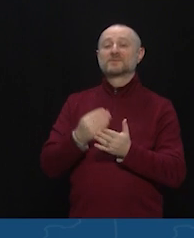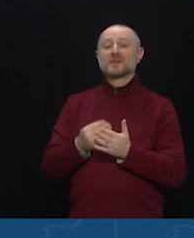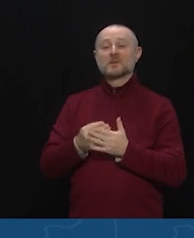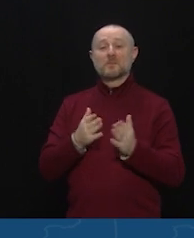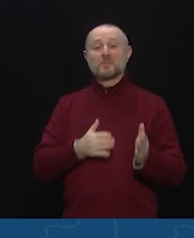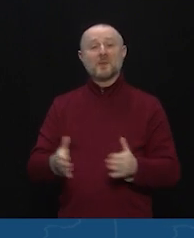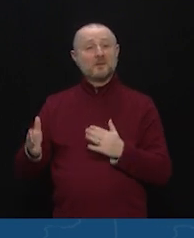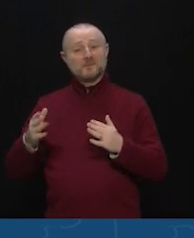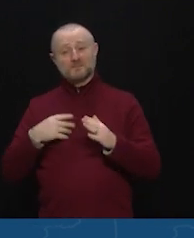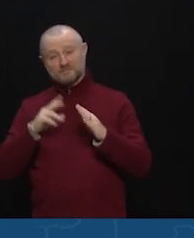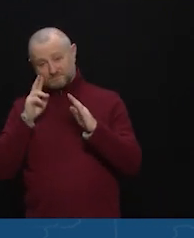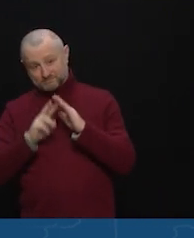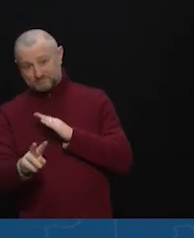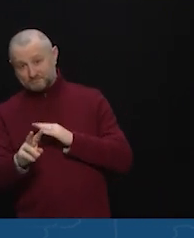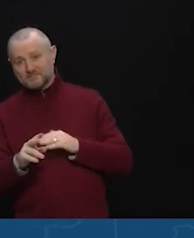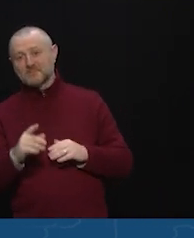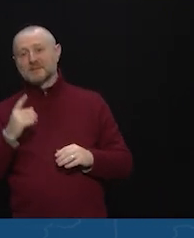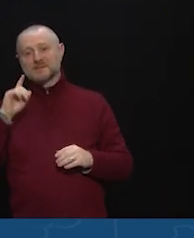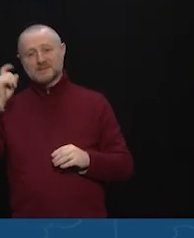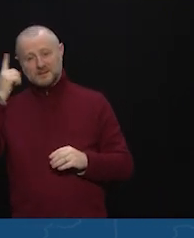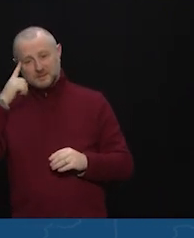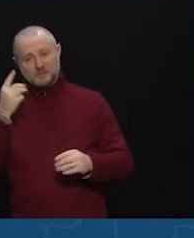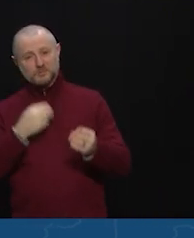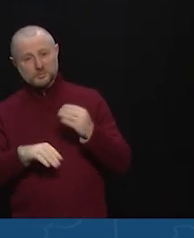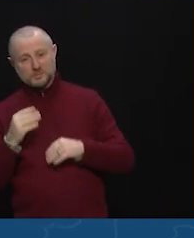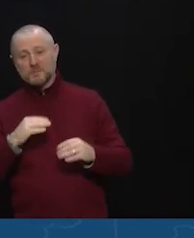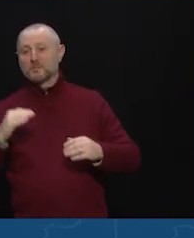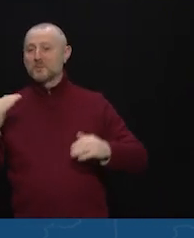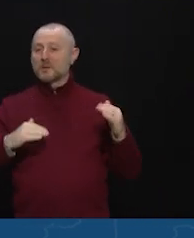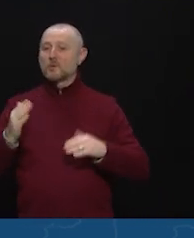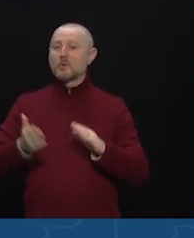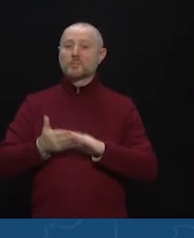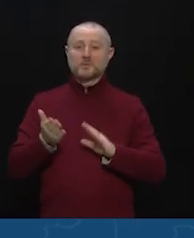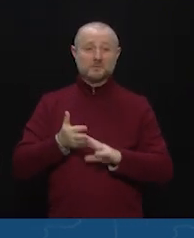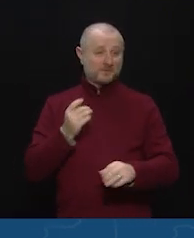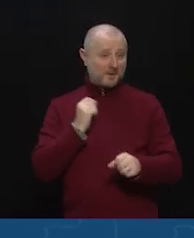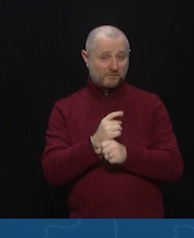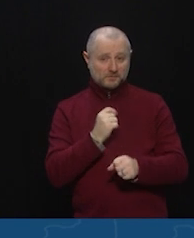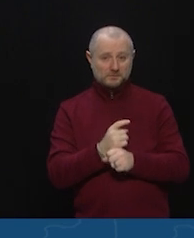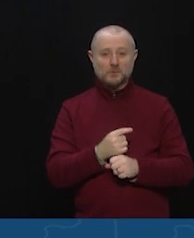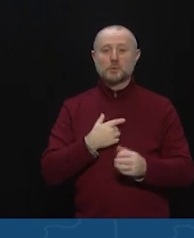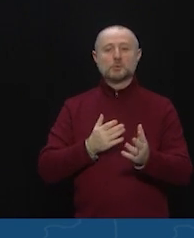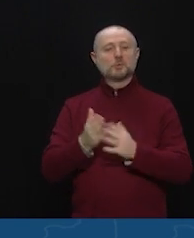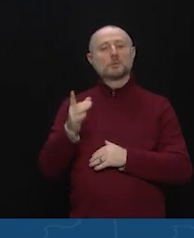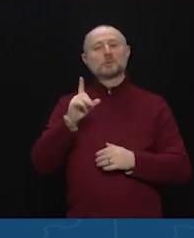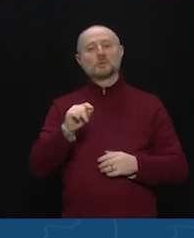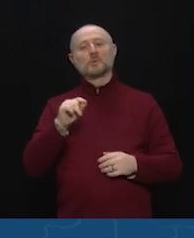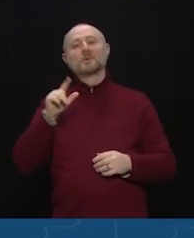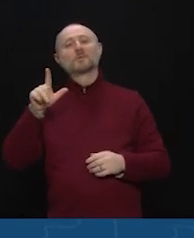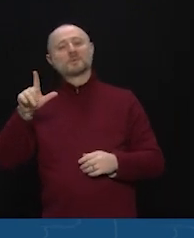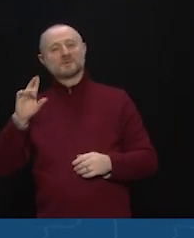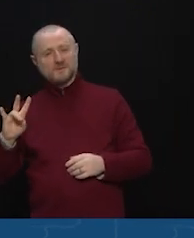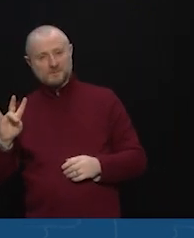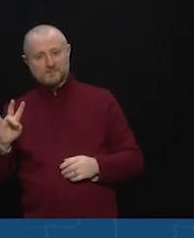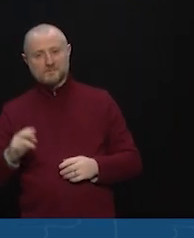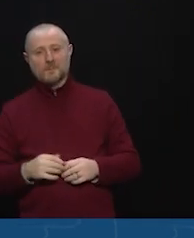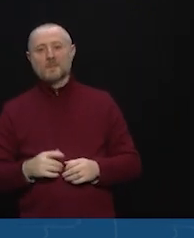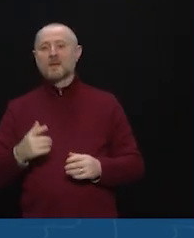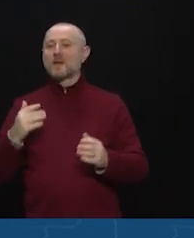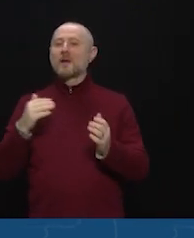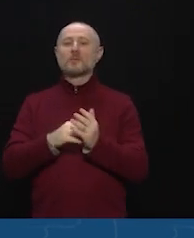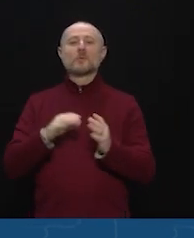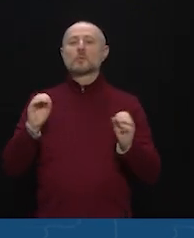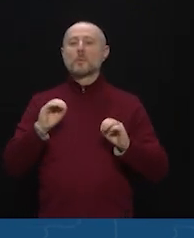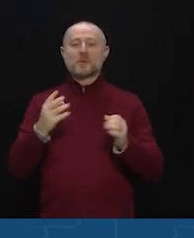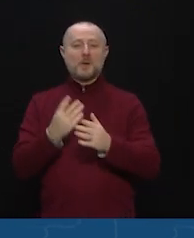budget provides for balanced operations in every year through 2027. So there are no gaps through the